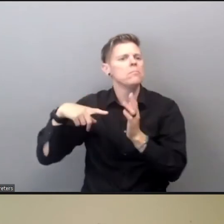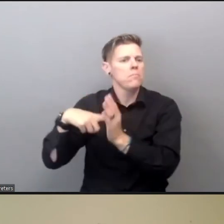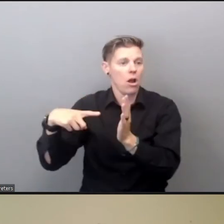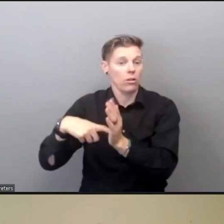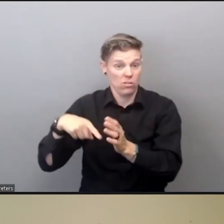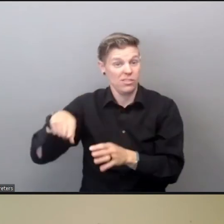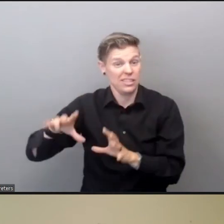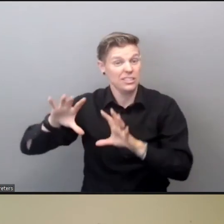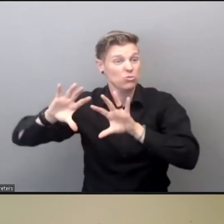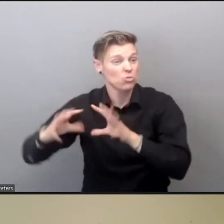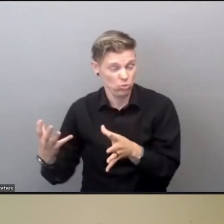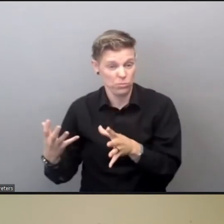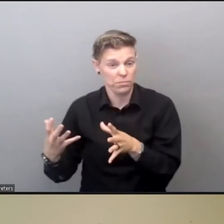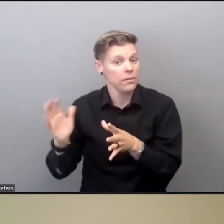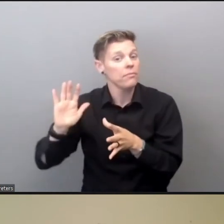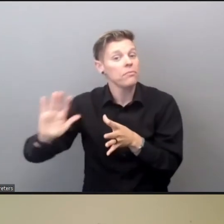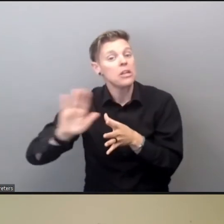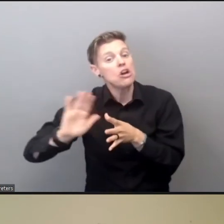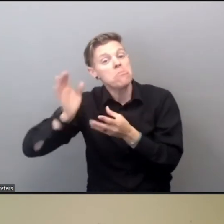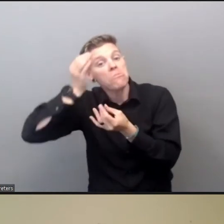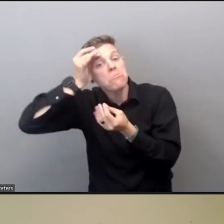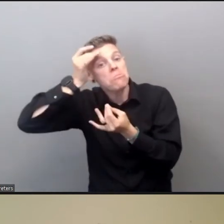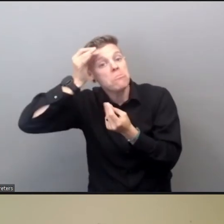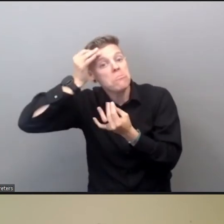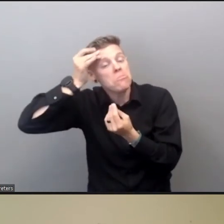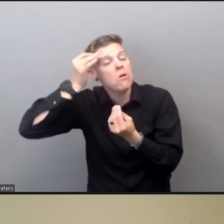got, this is going to stretch out